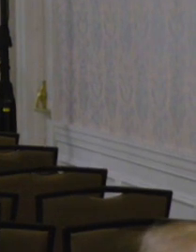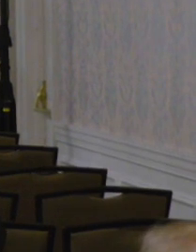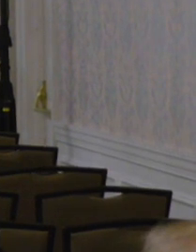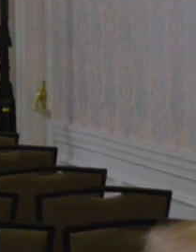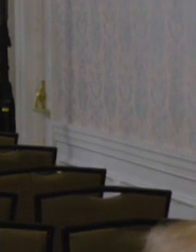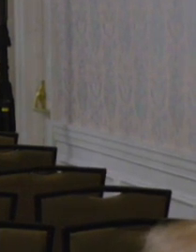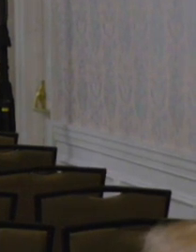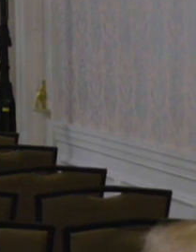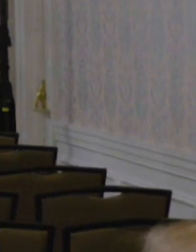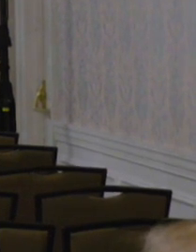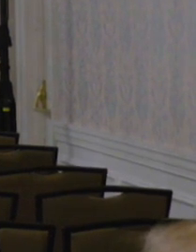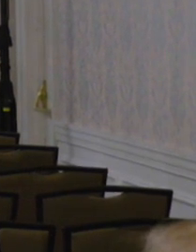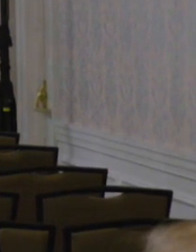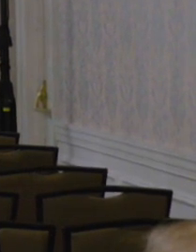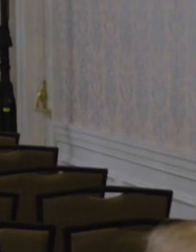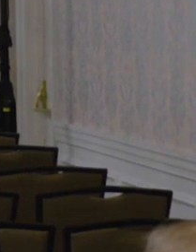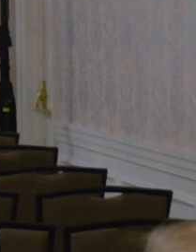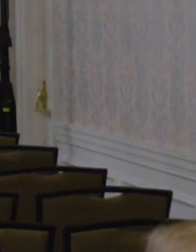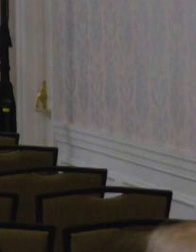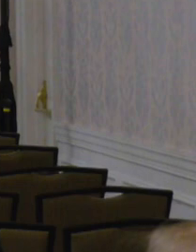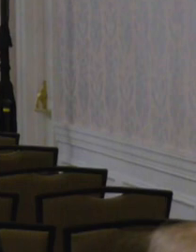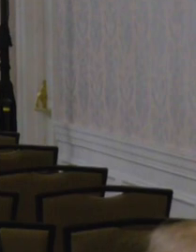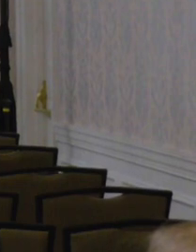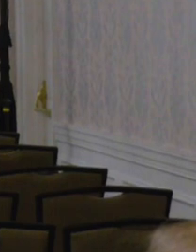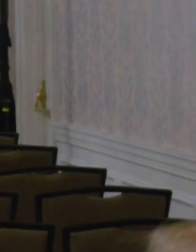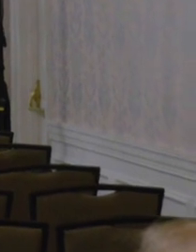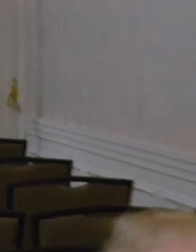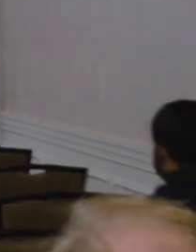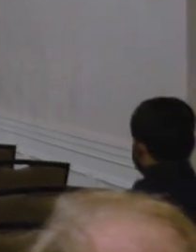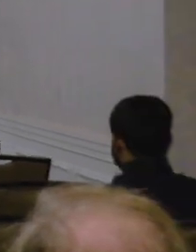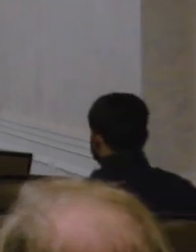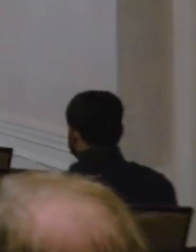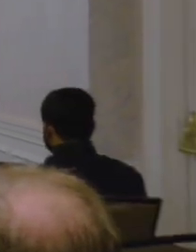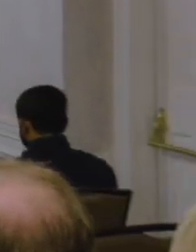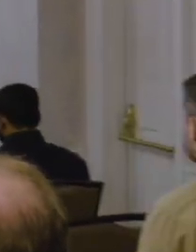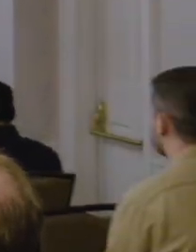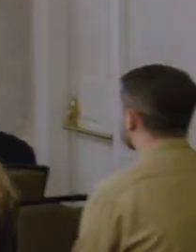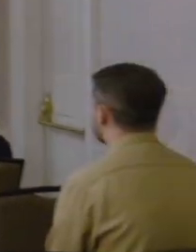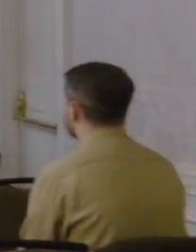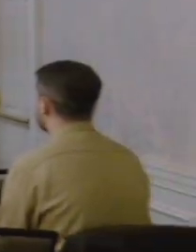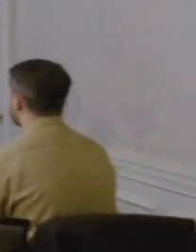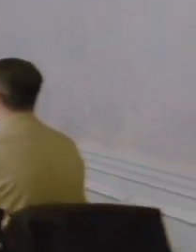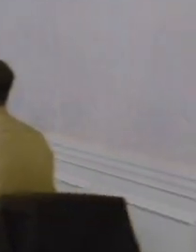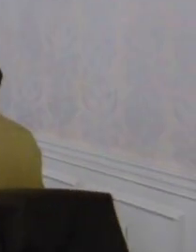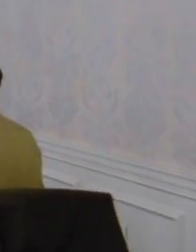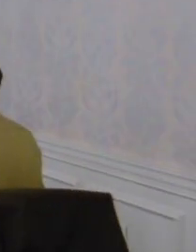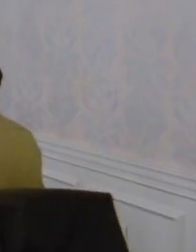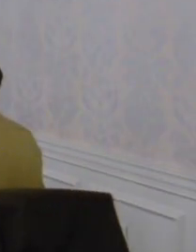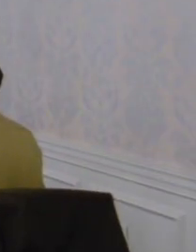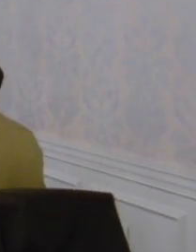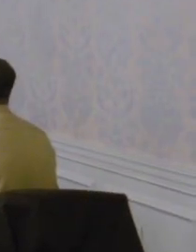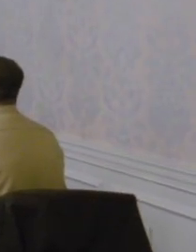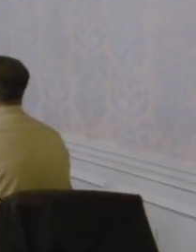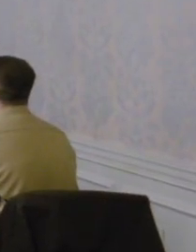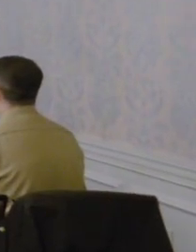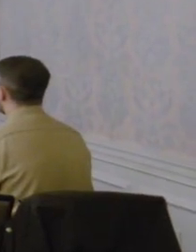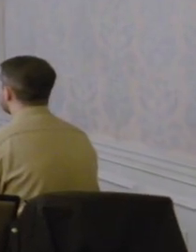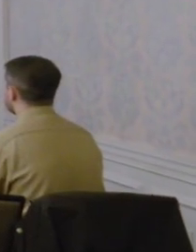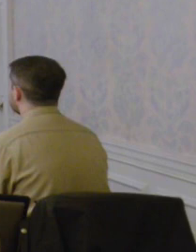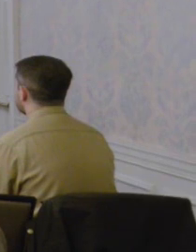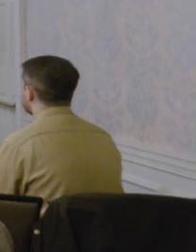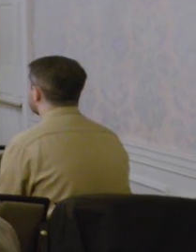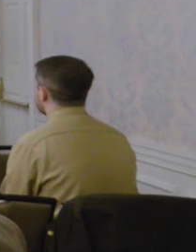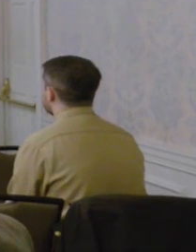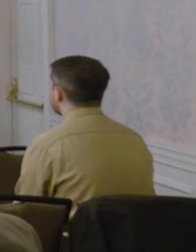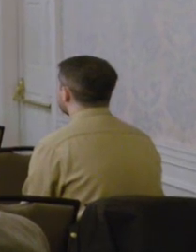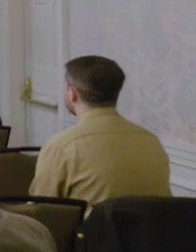I'm excited today to be here at this event as kind of the warm-up act for two exciting, innovative tools to